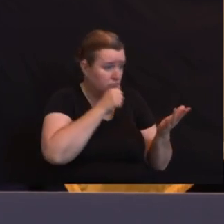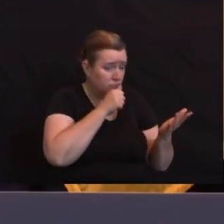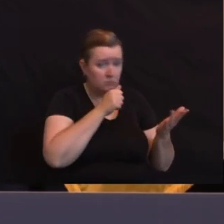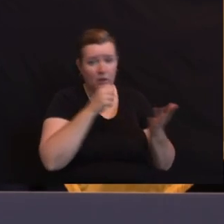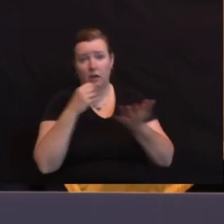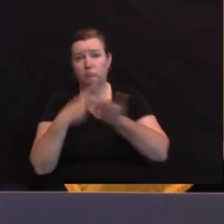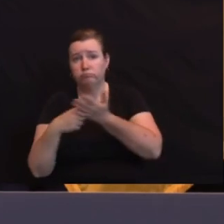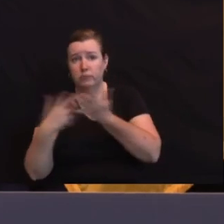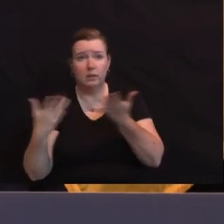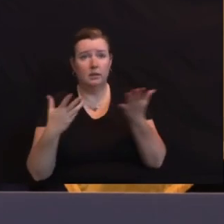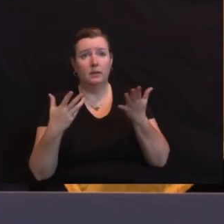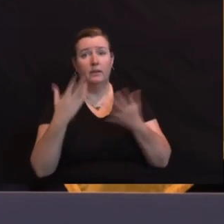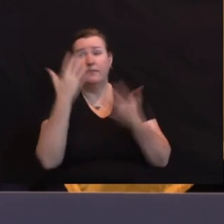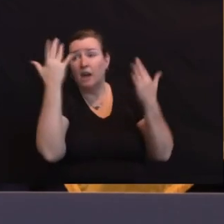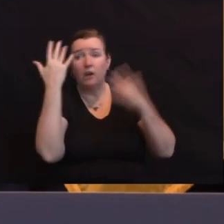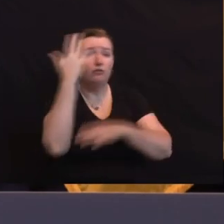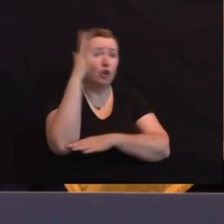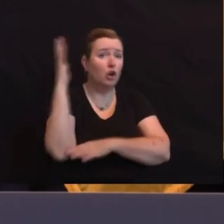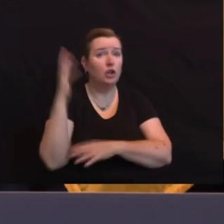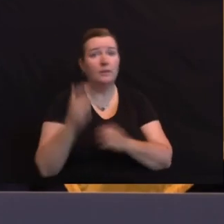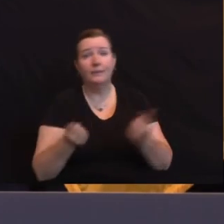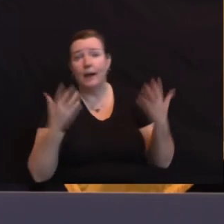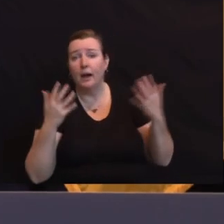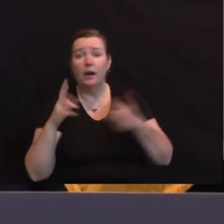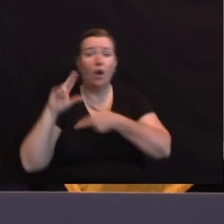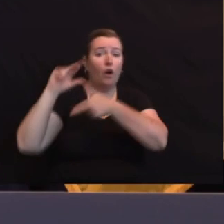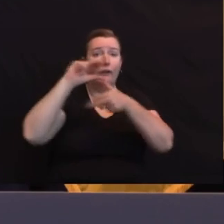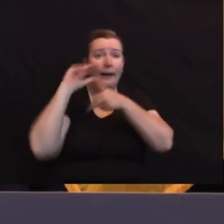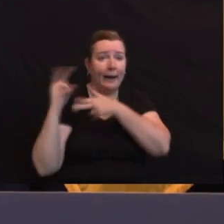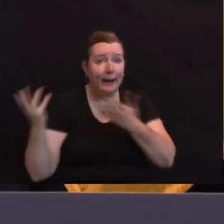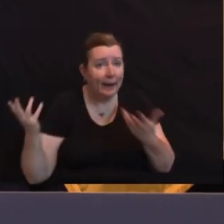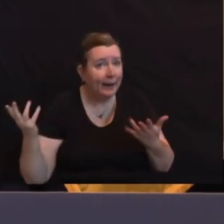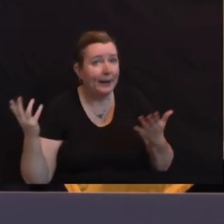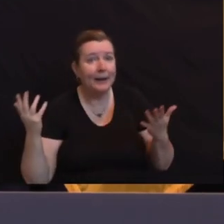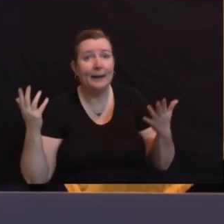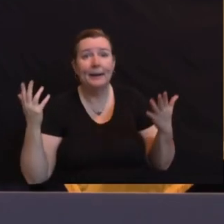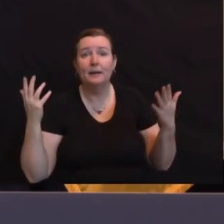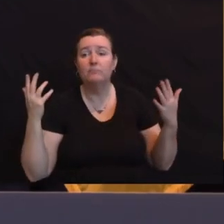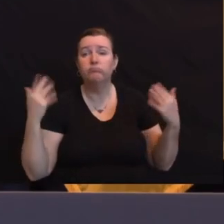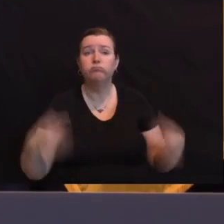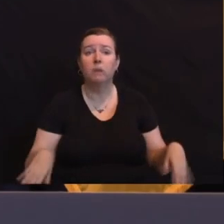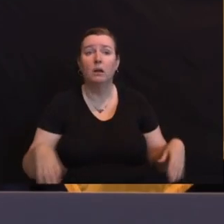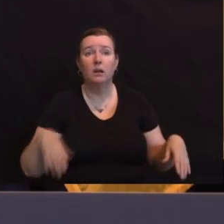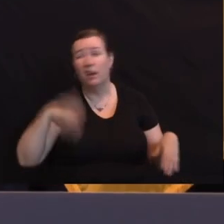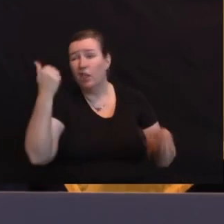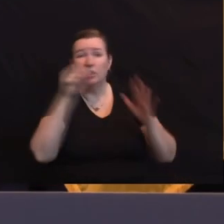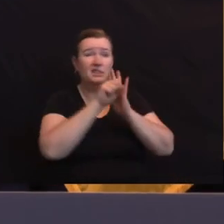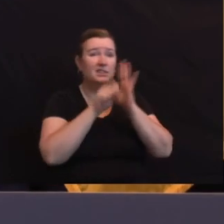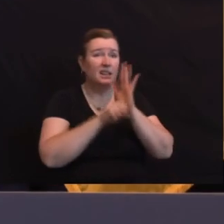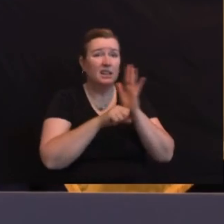West and hurricanes in the South, and the amount of interactions I've had with fellow governors, you've had with your fellow